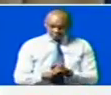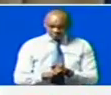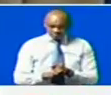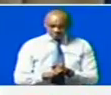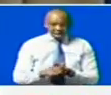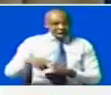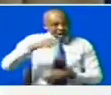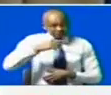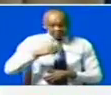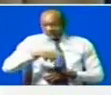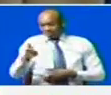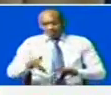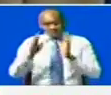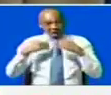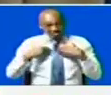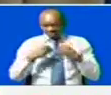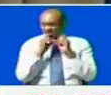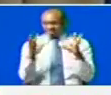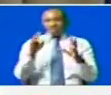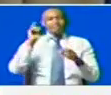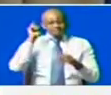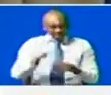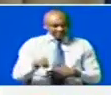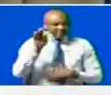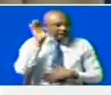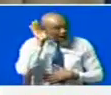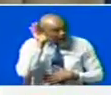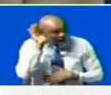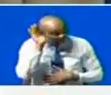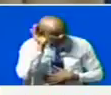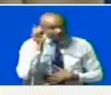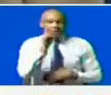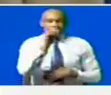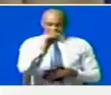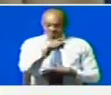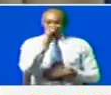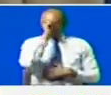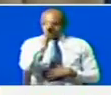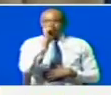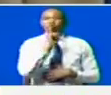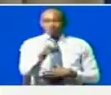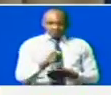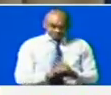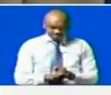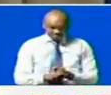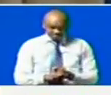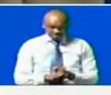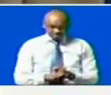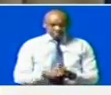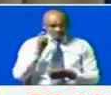have no choice but to abide by that ruling and to